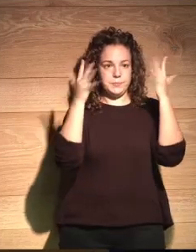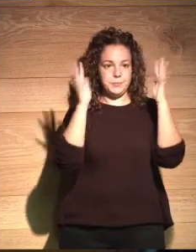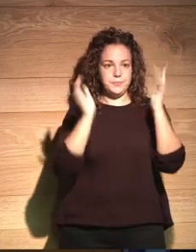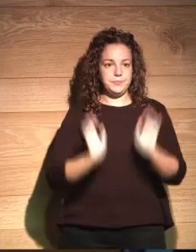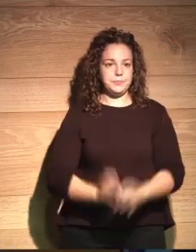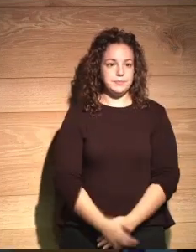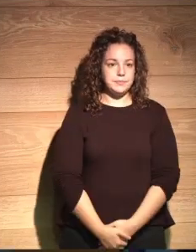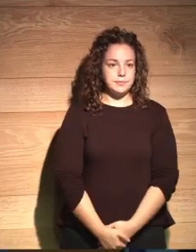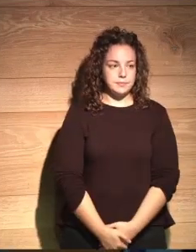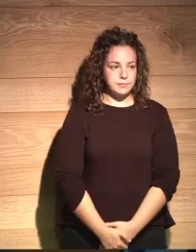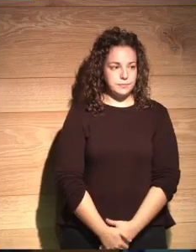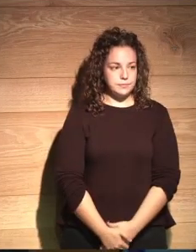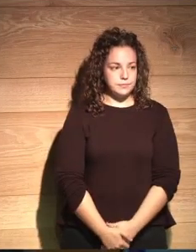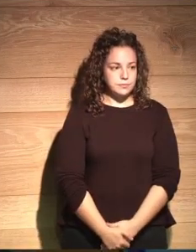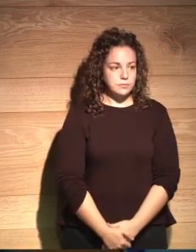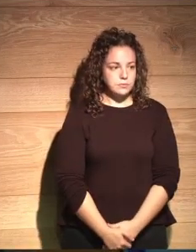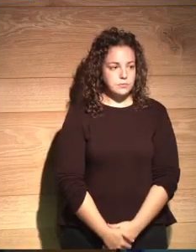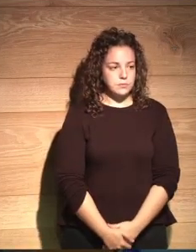talk.